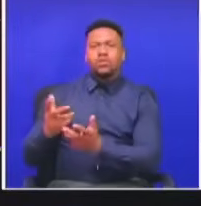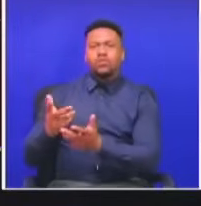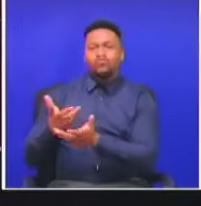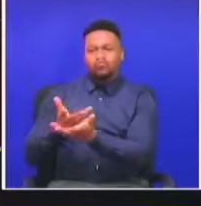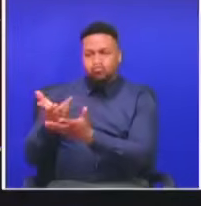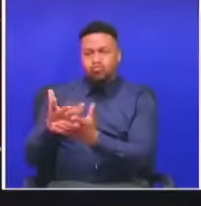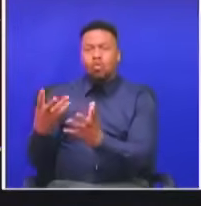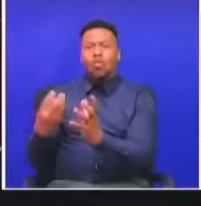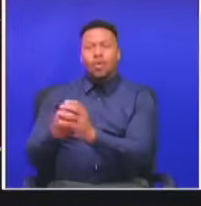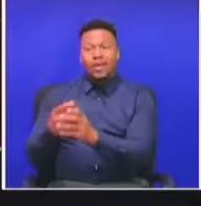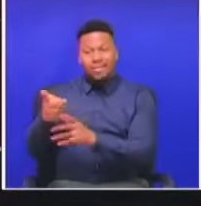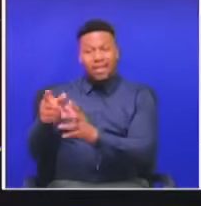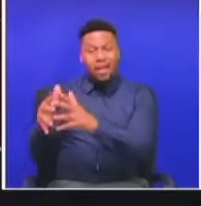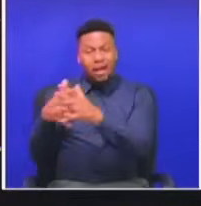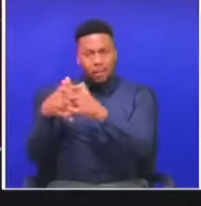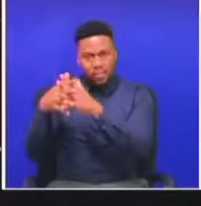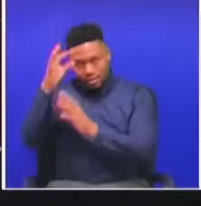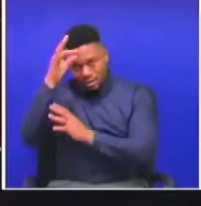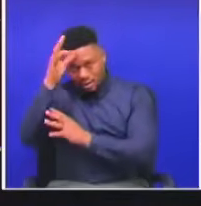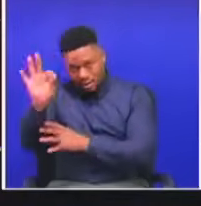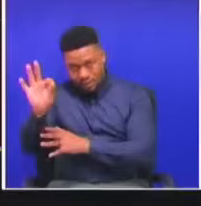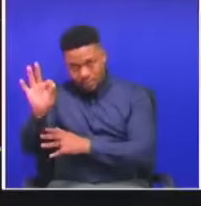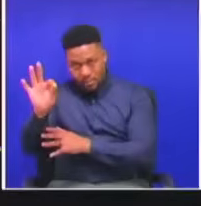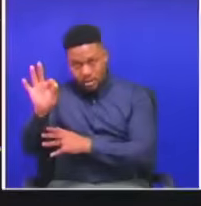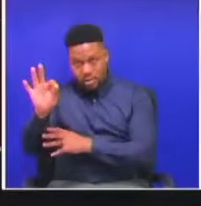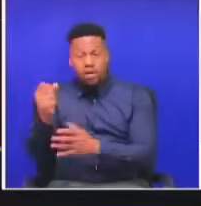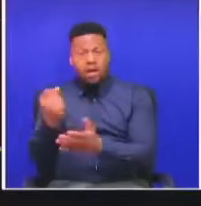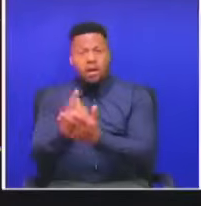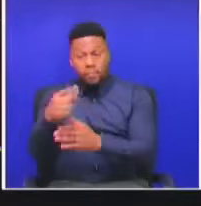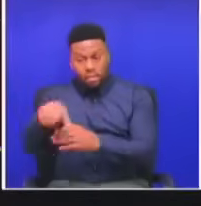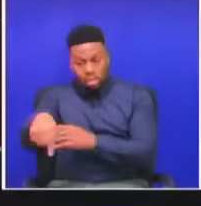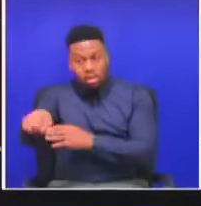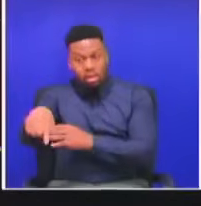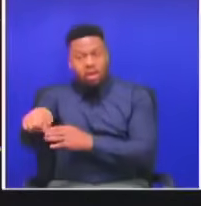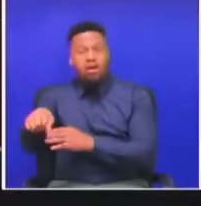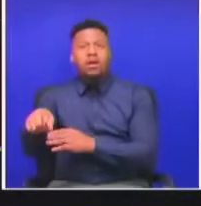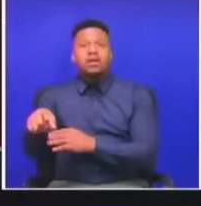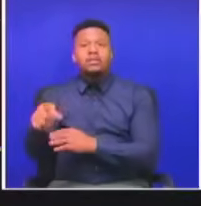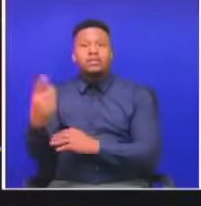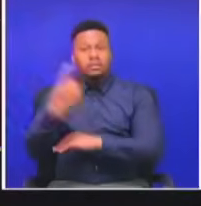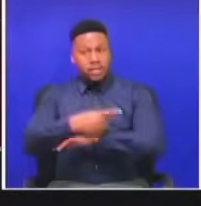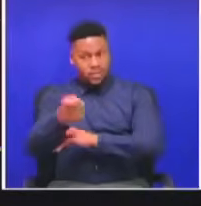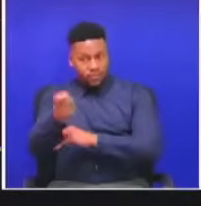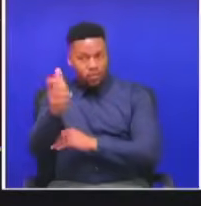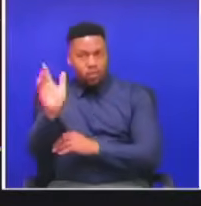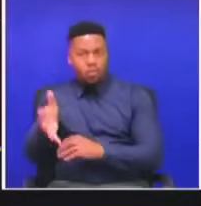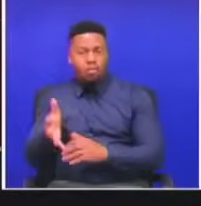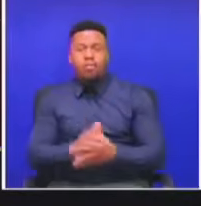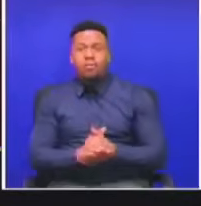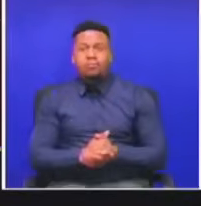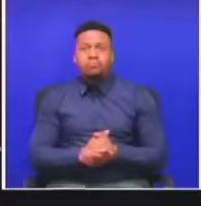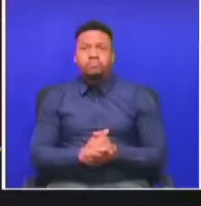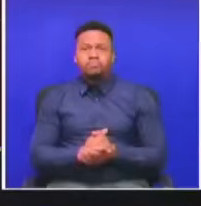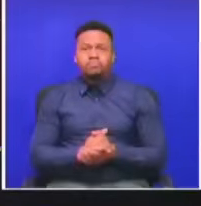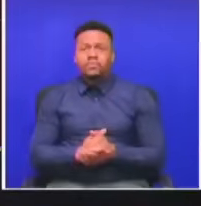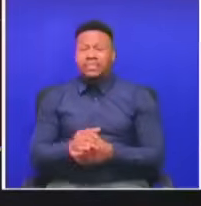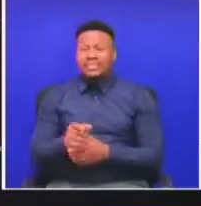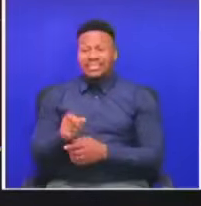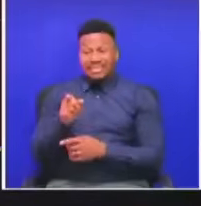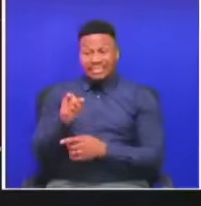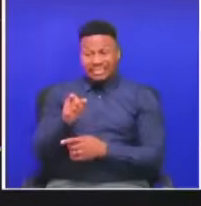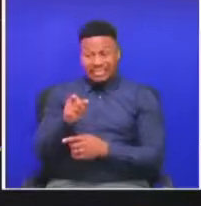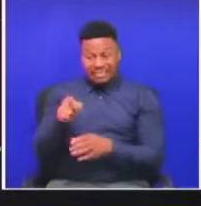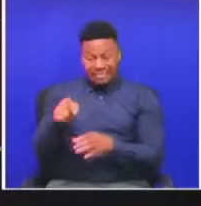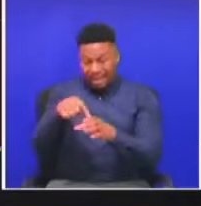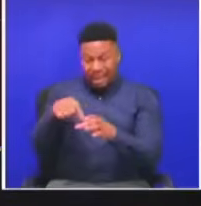which should be taking place in just a few days. They are meeting a number of stakeholders